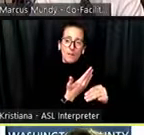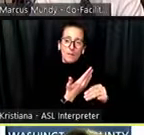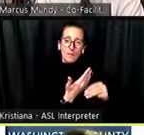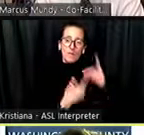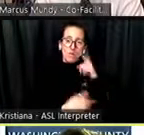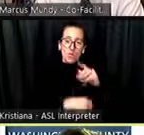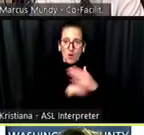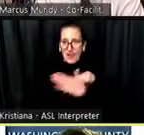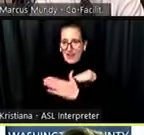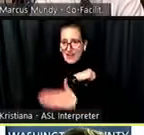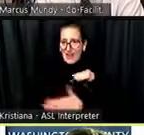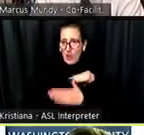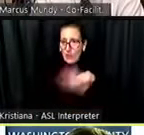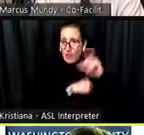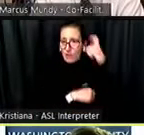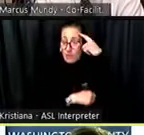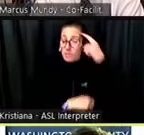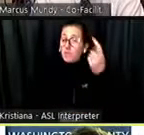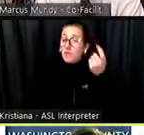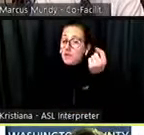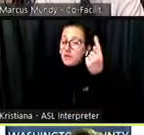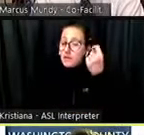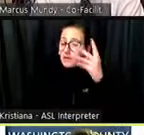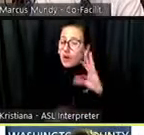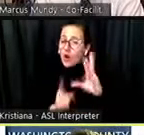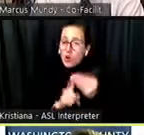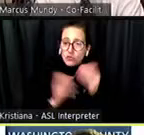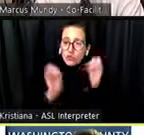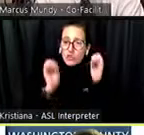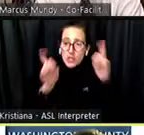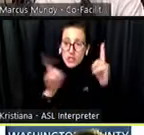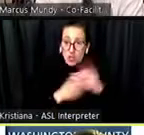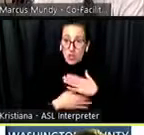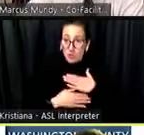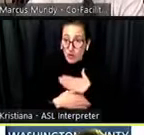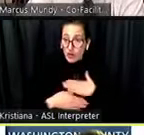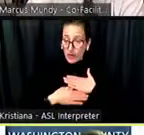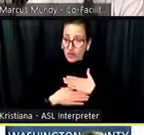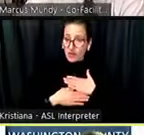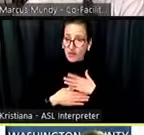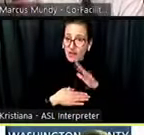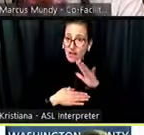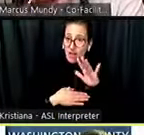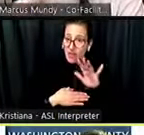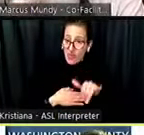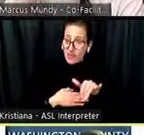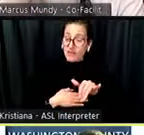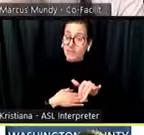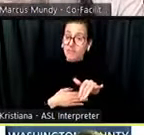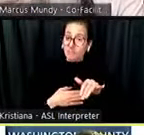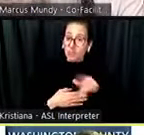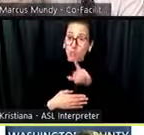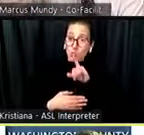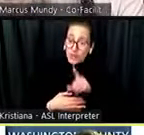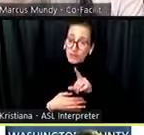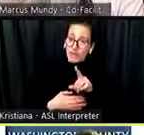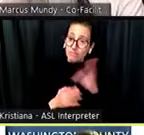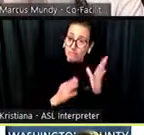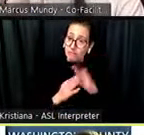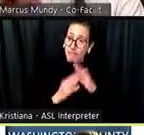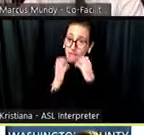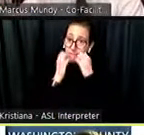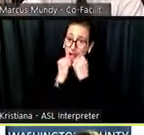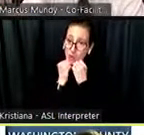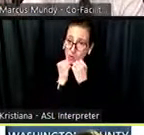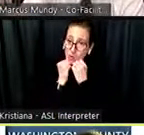Certainly, culture, education, and recreation is a big part of what we value in our greater community. It's